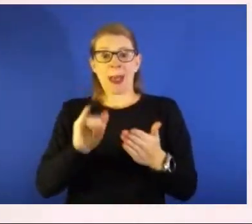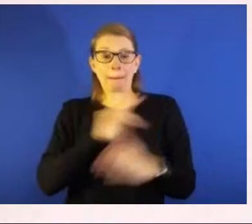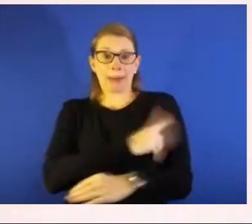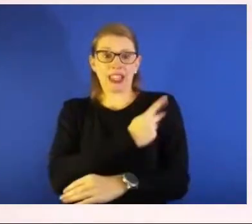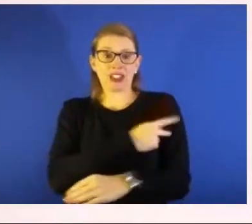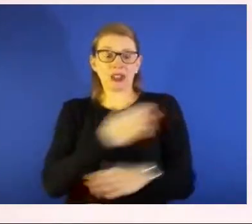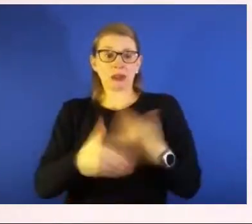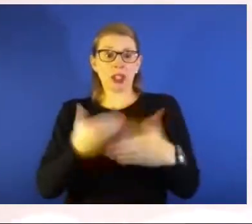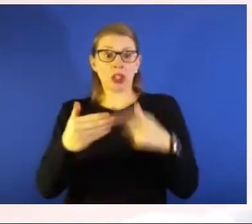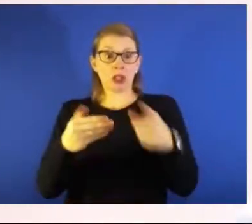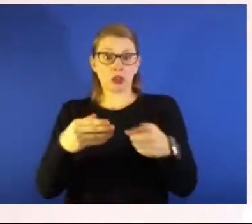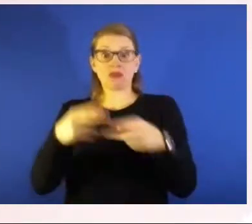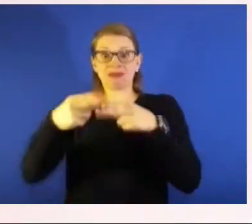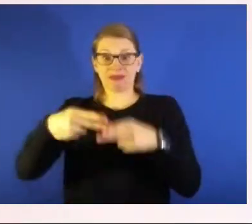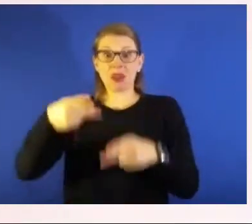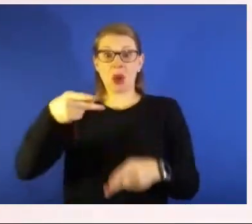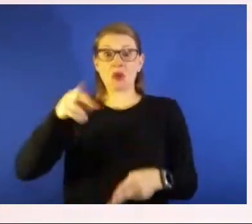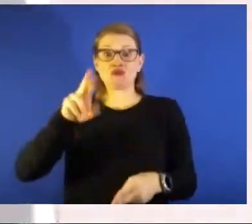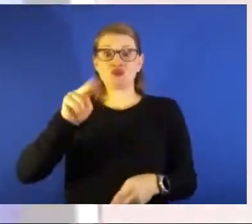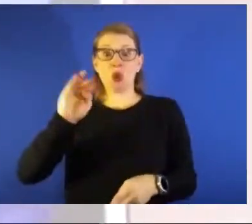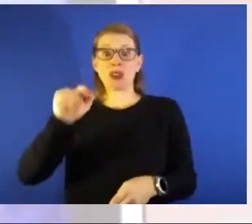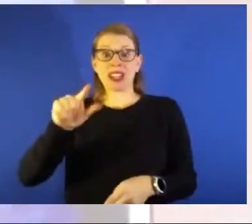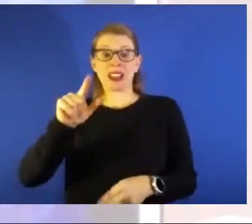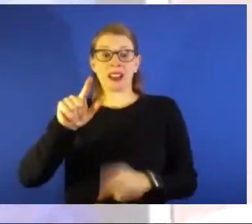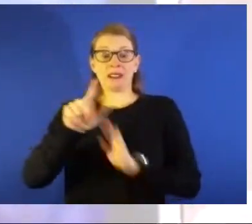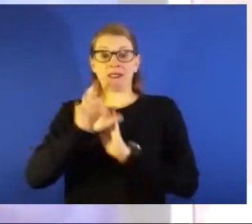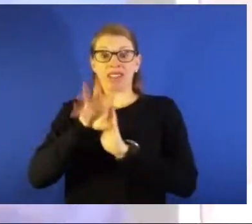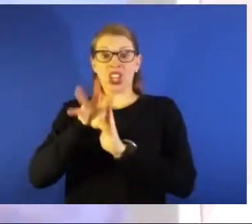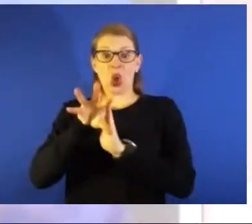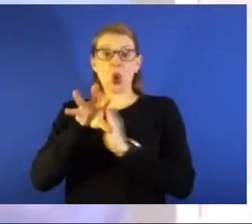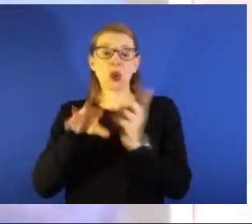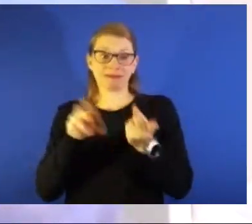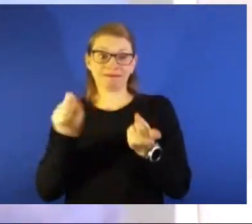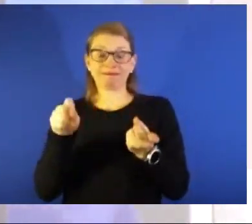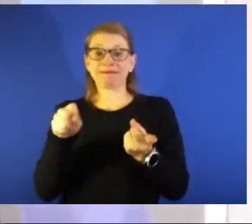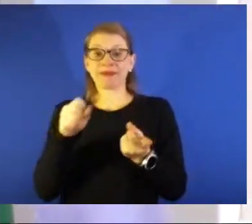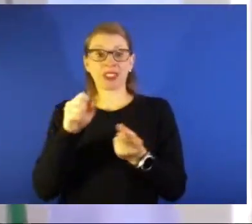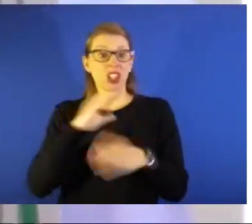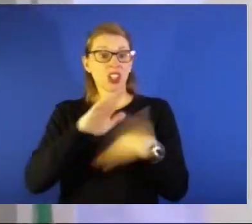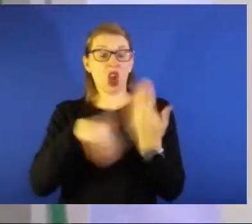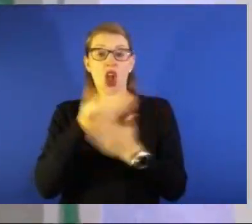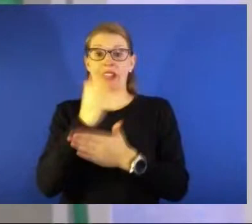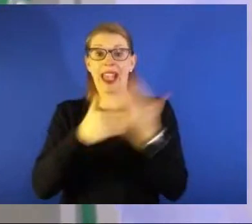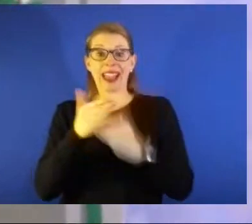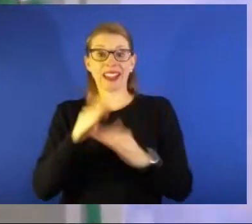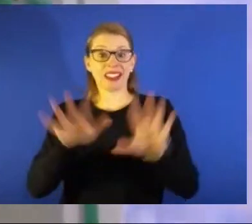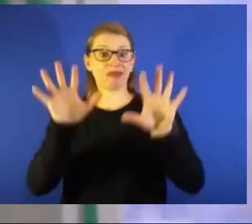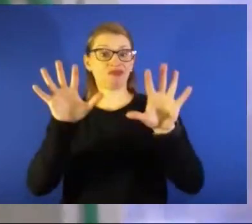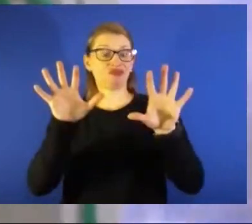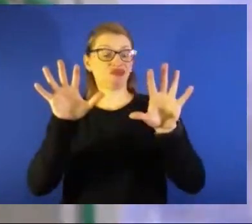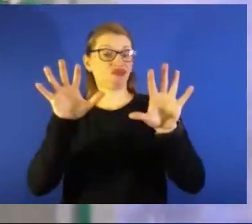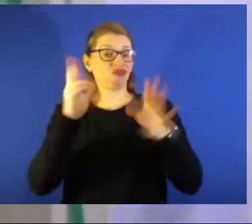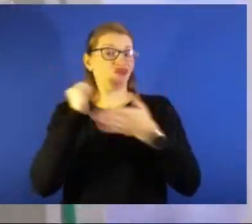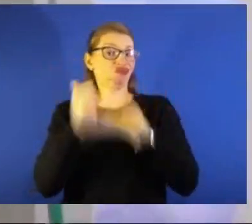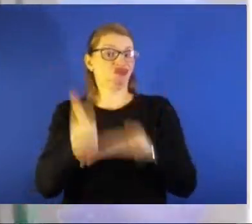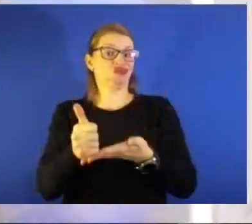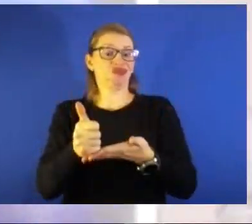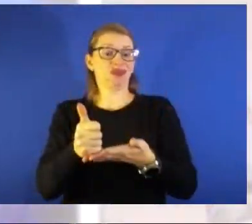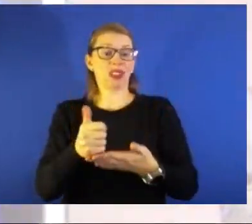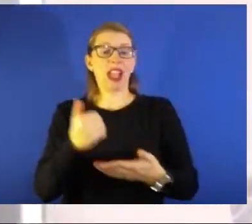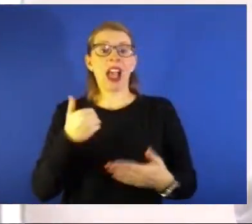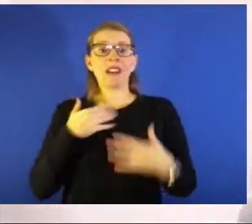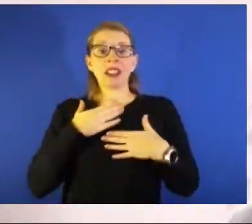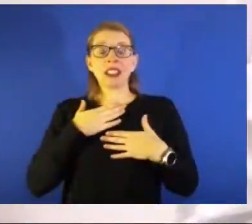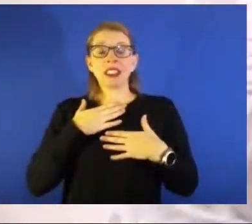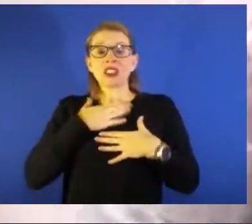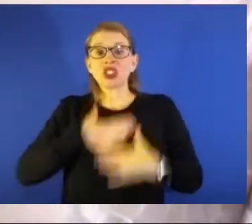proning. Yeah, this is, and it's all hands on deck. And you have chest tubes, you have